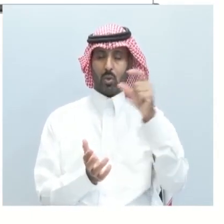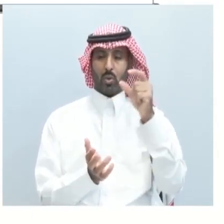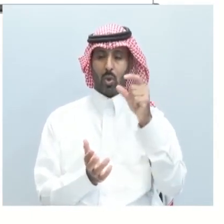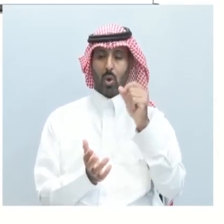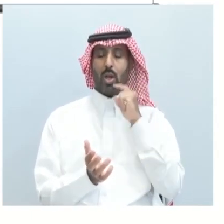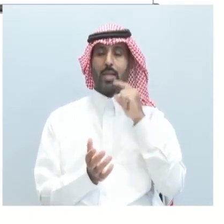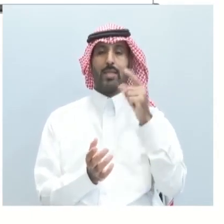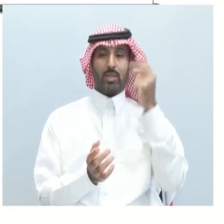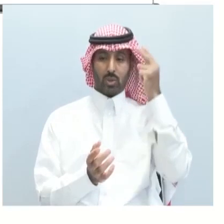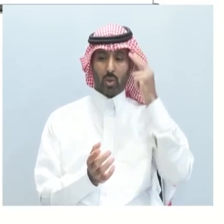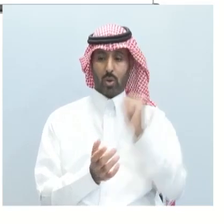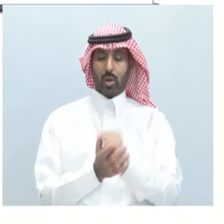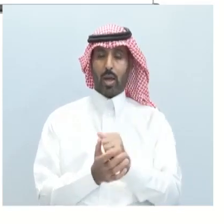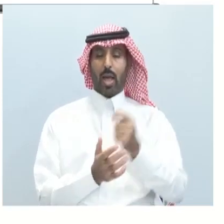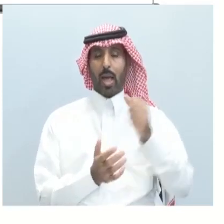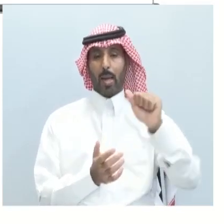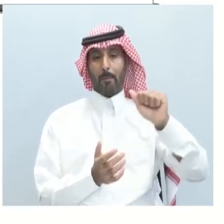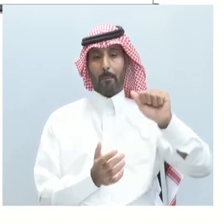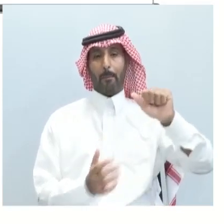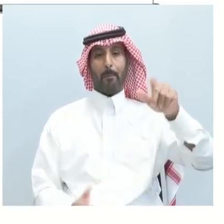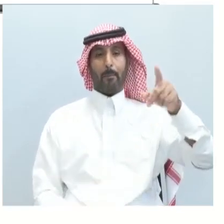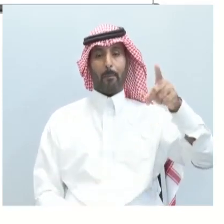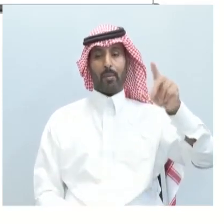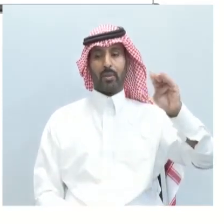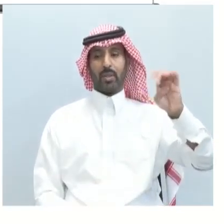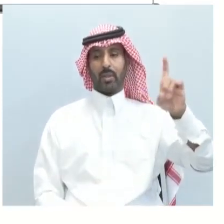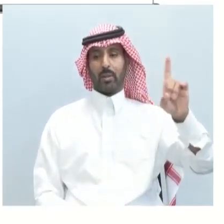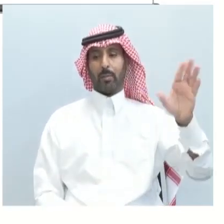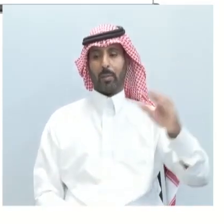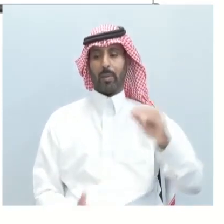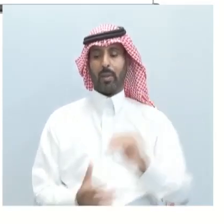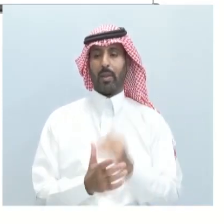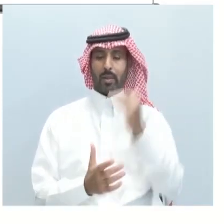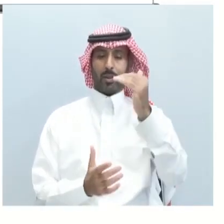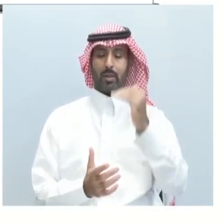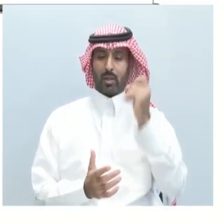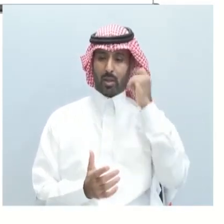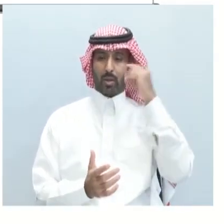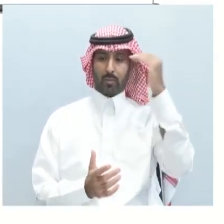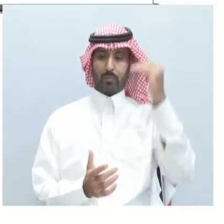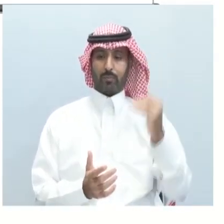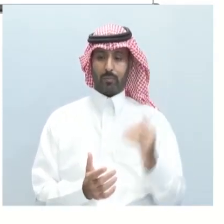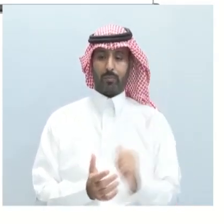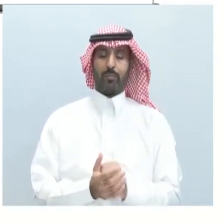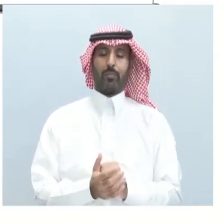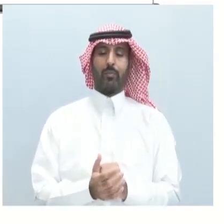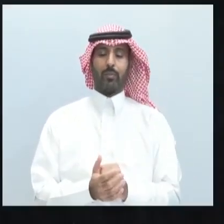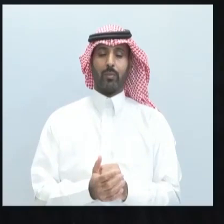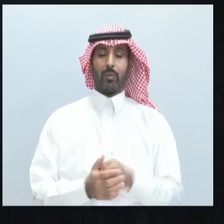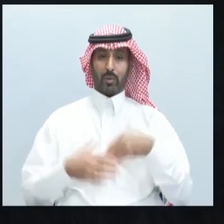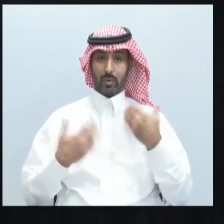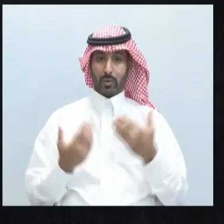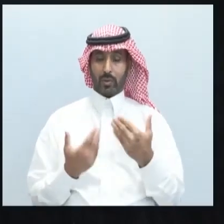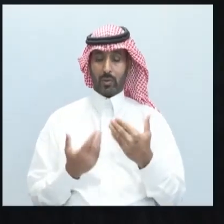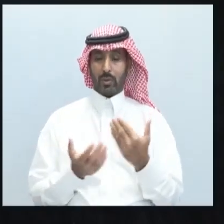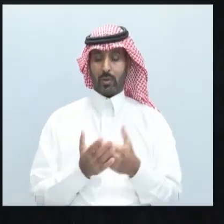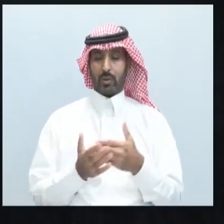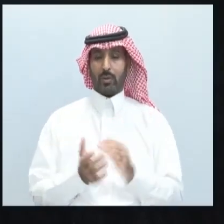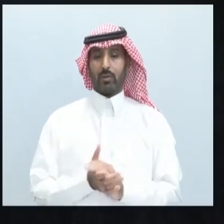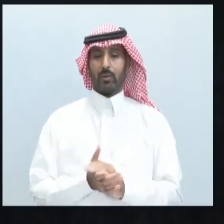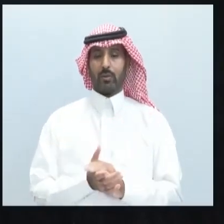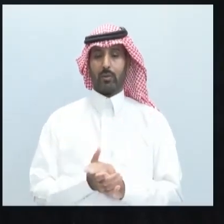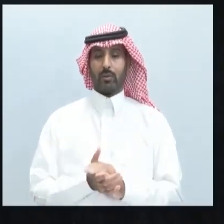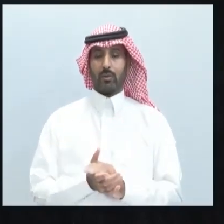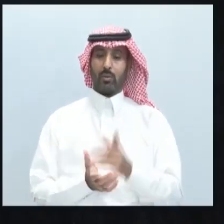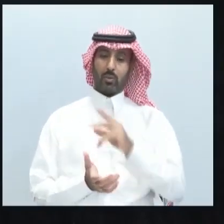Rabi'a achievements and organize ideas in order. So we had an enjoyable lesson here. We talked